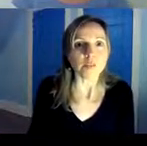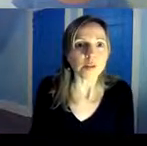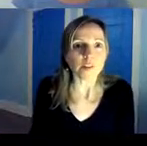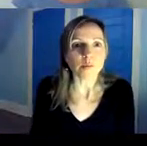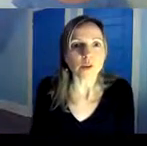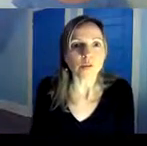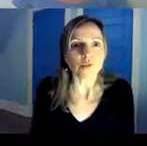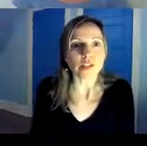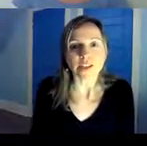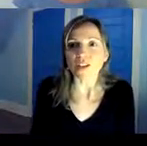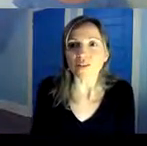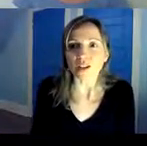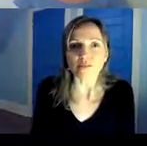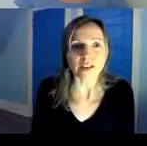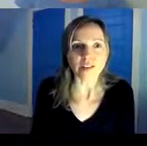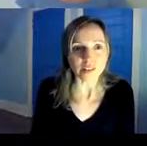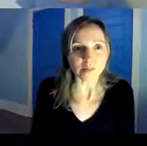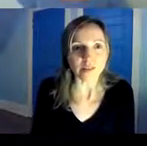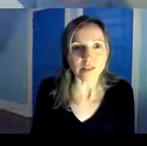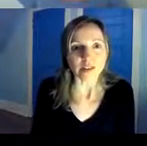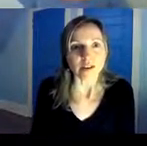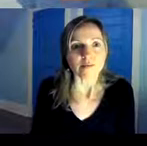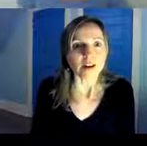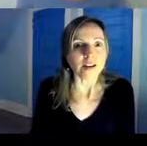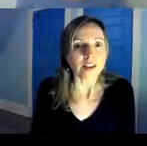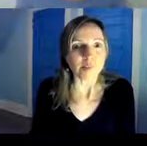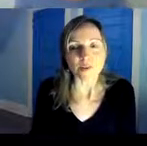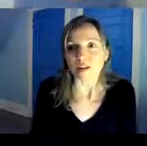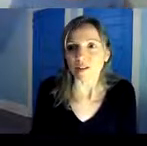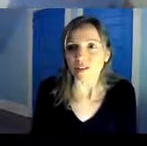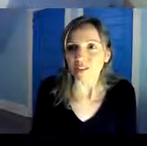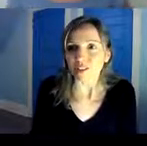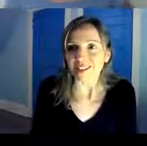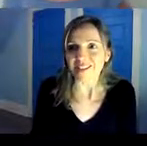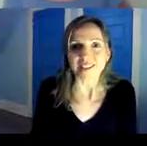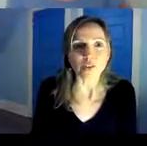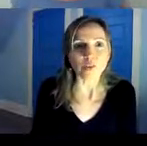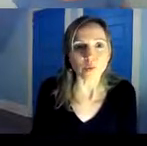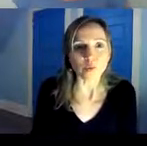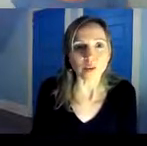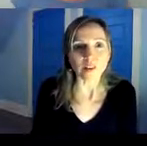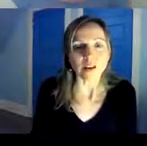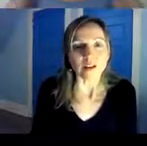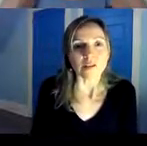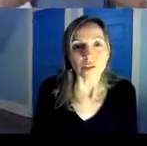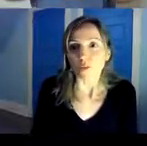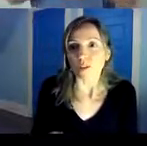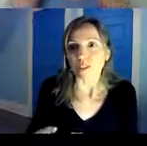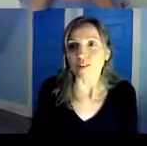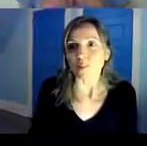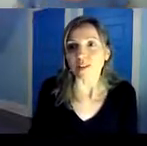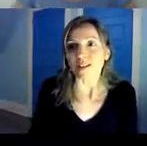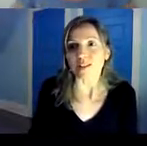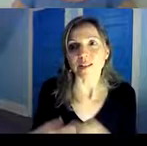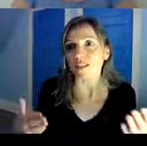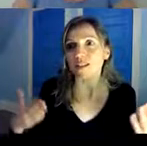So summary of the approach, you want to educate yourself and your neighbors, find neighbors that are interested that you can work with. You need to work